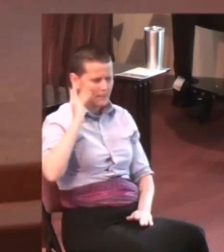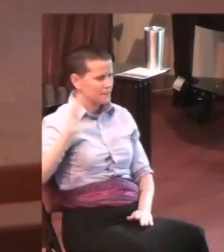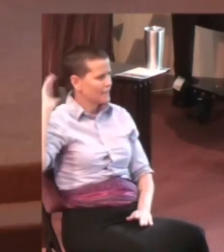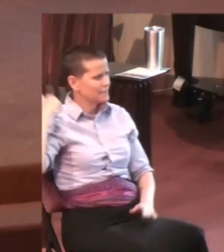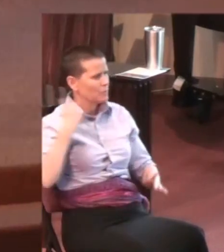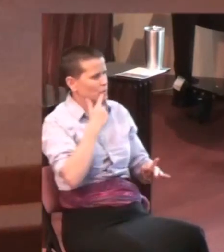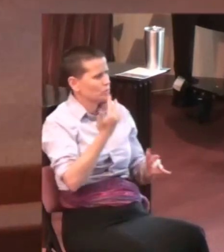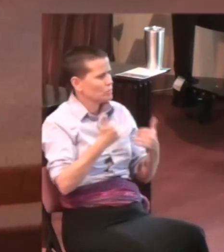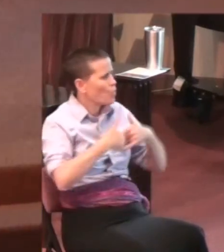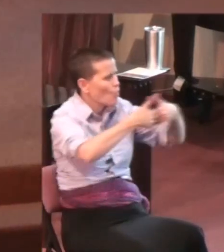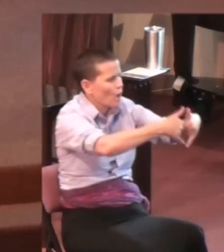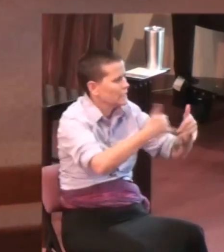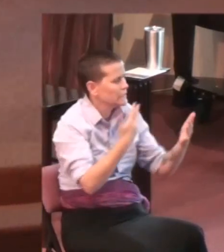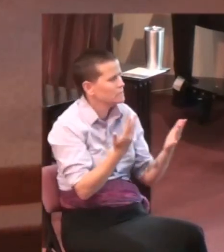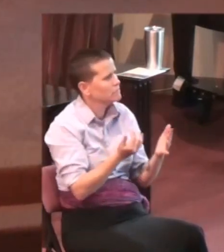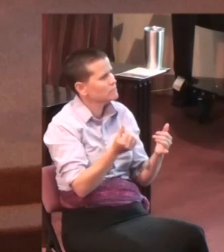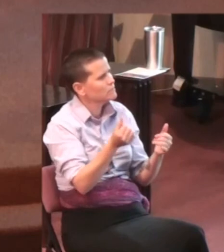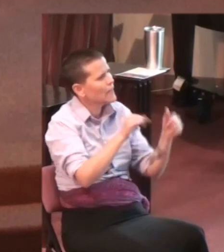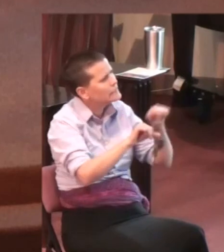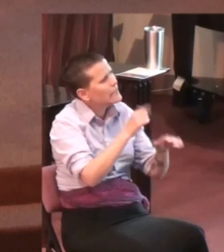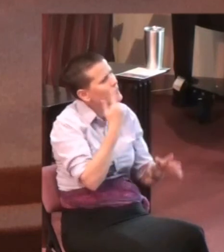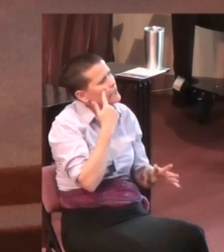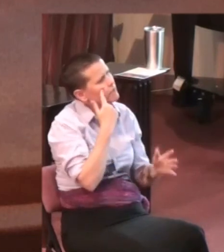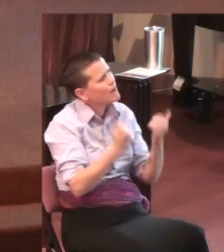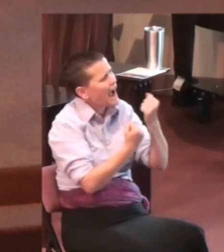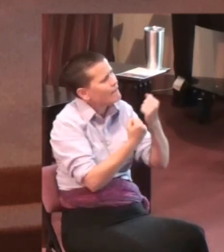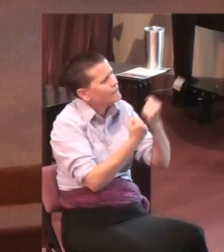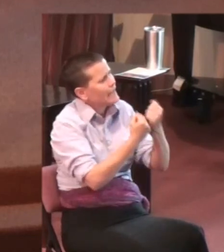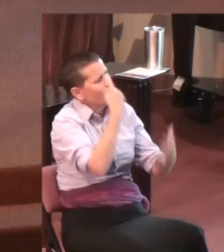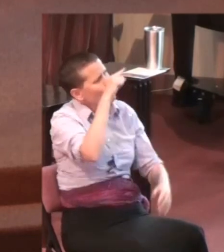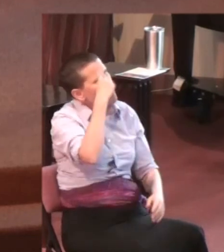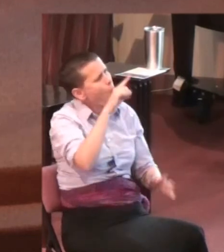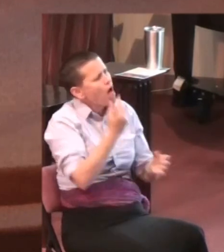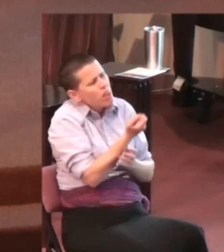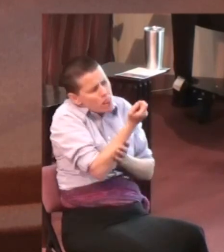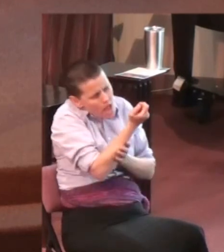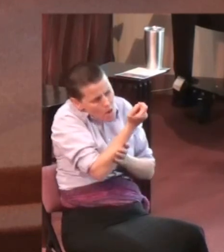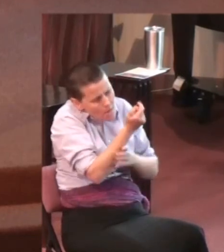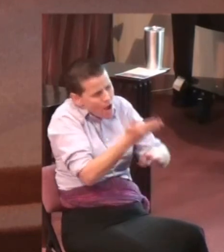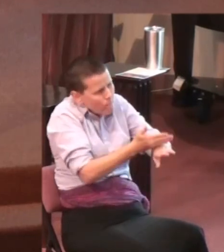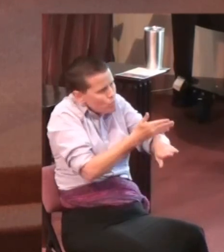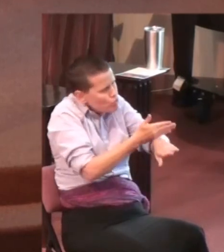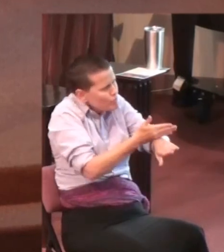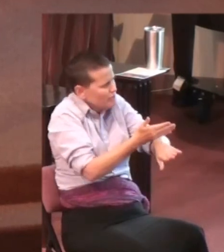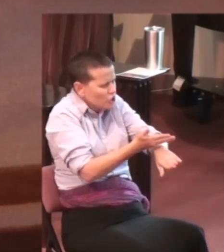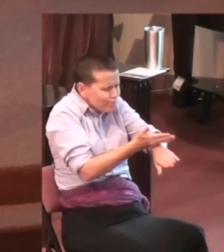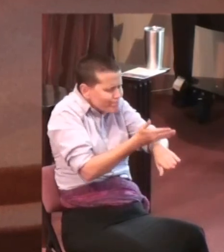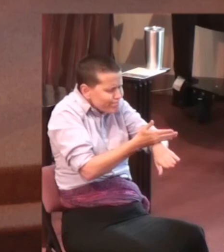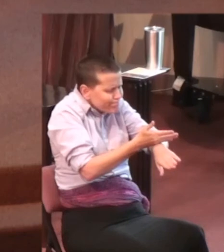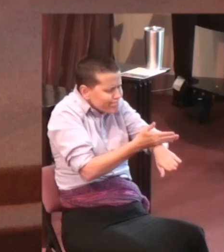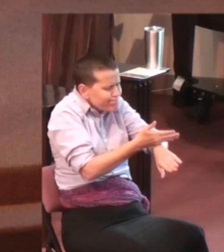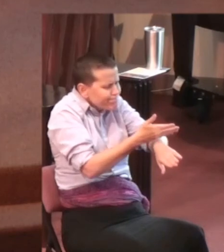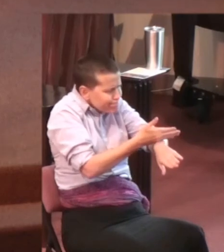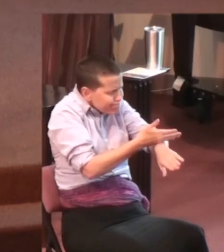he advocated a little bit of improvement every day. It's a little bit of improvement every day. We're seeking